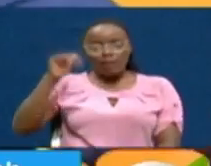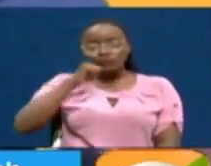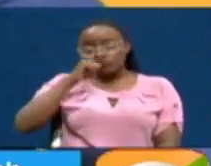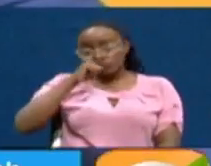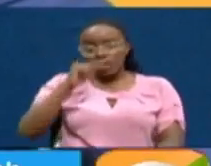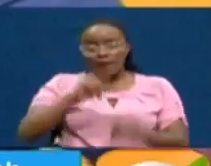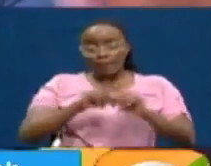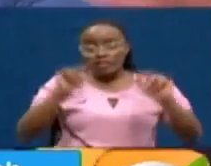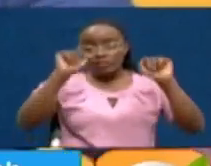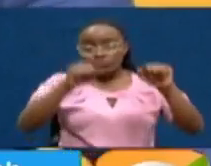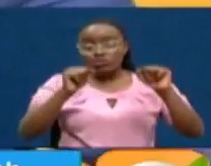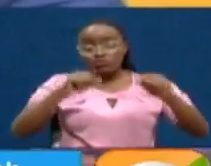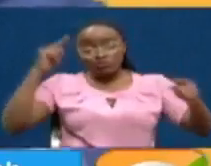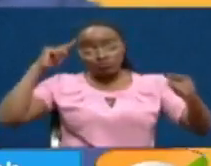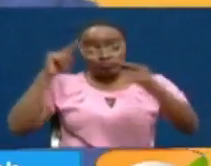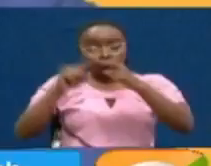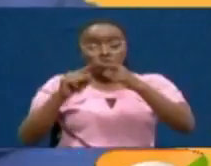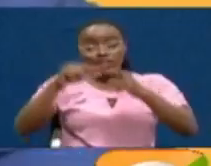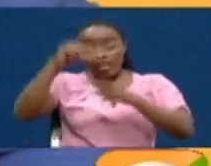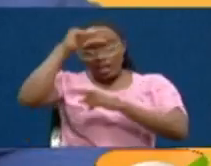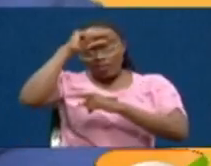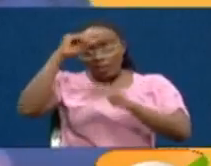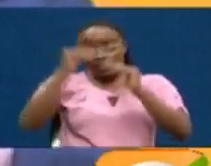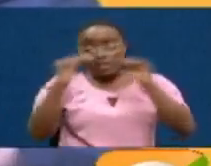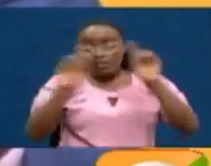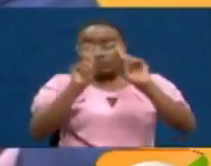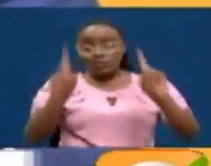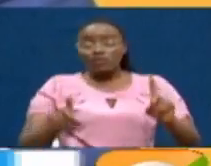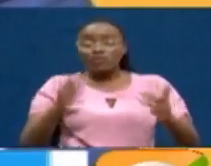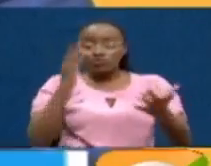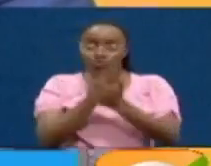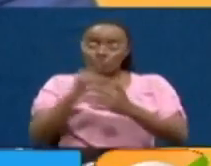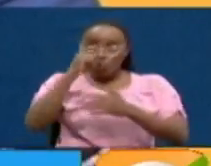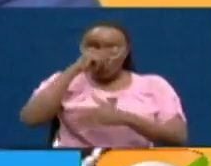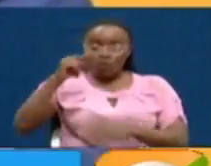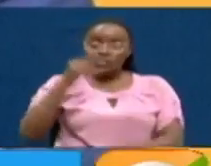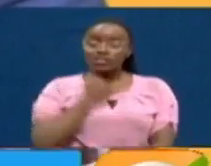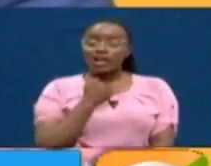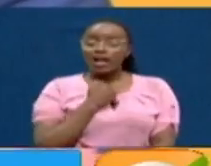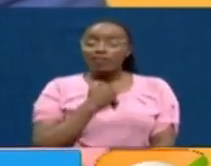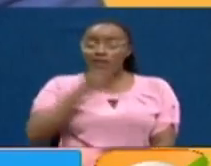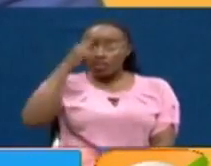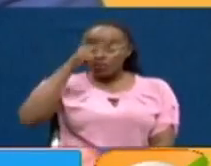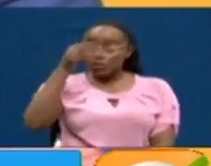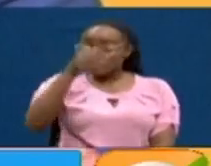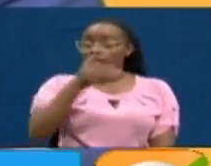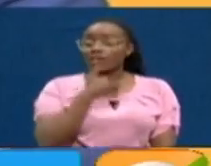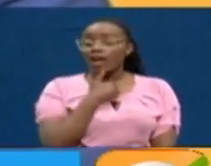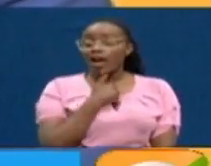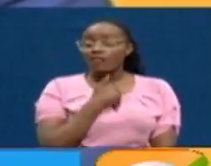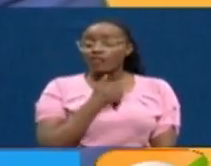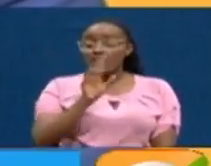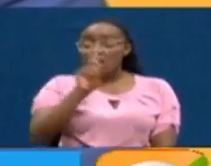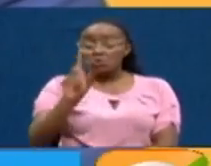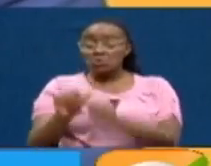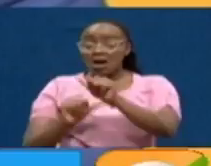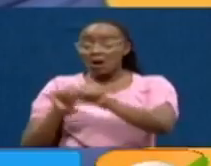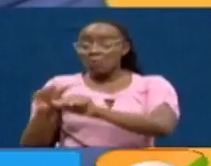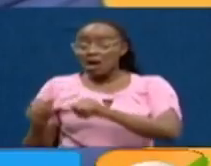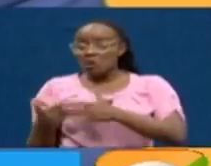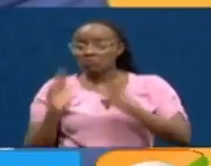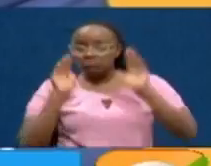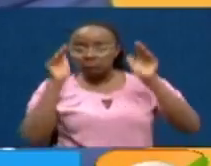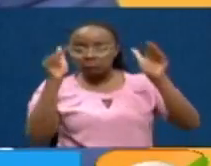can we be intentional at the government level? Okay. Come up with real policies. In fact, these policies are in place. It's only a question of now looking